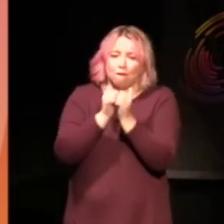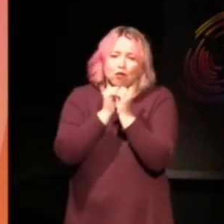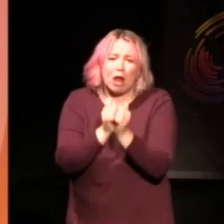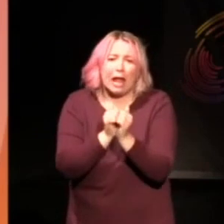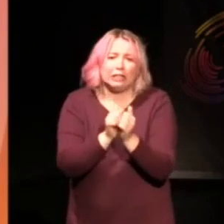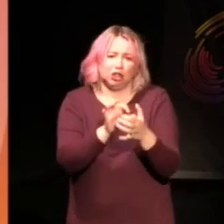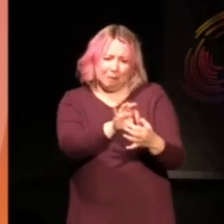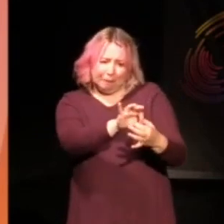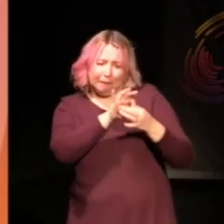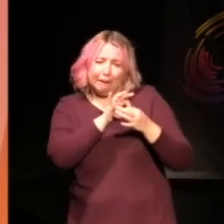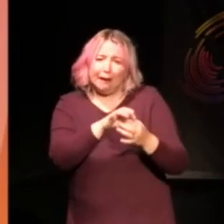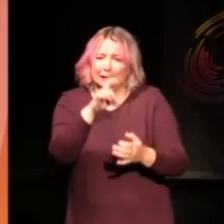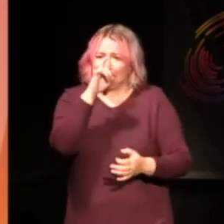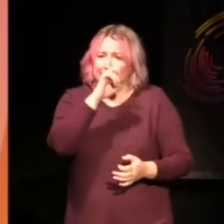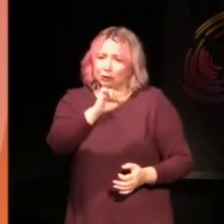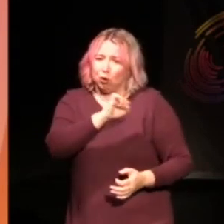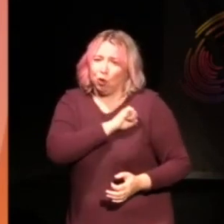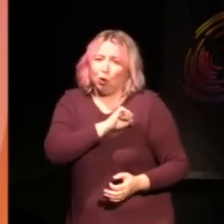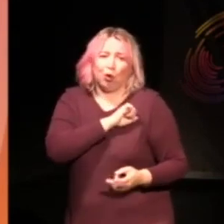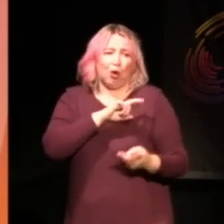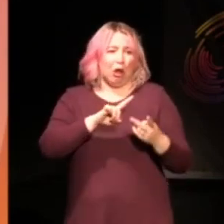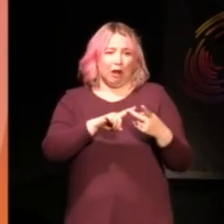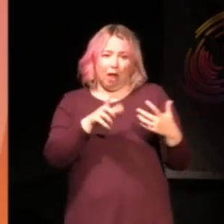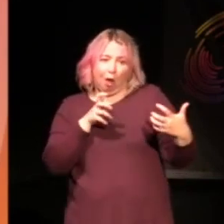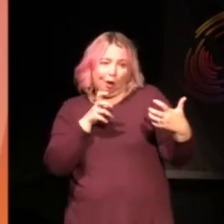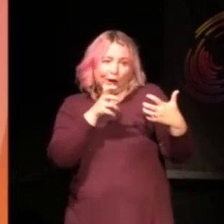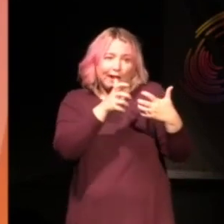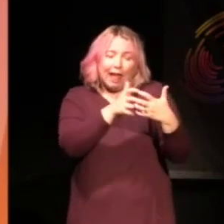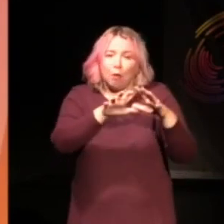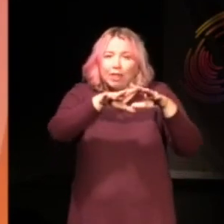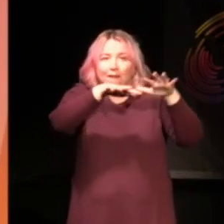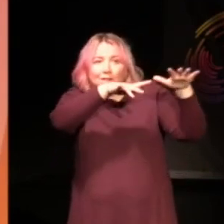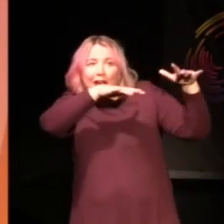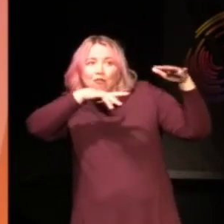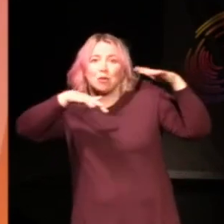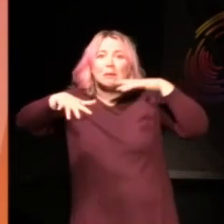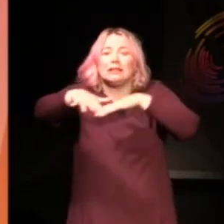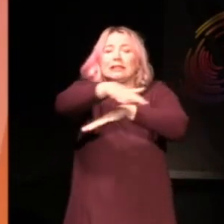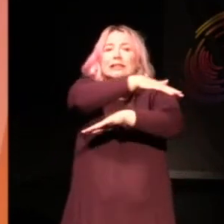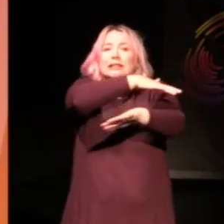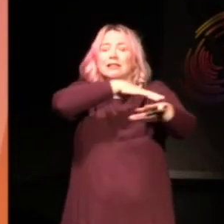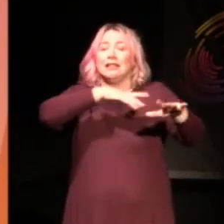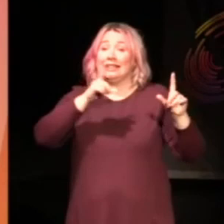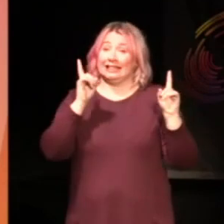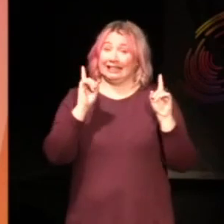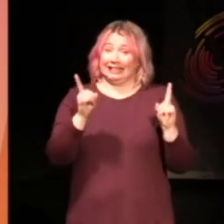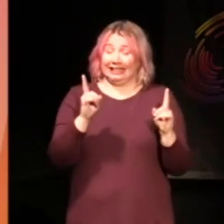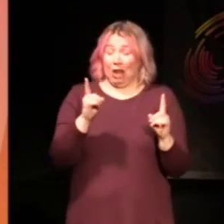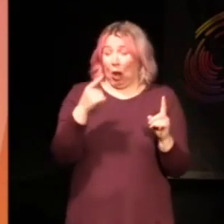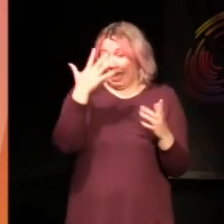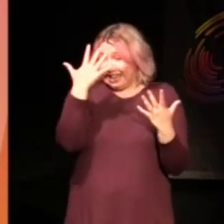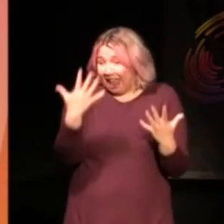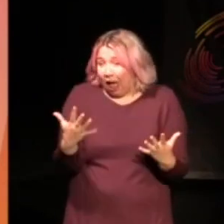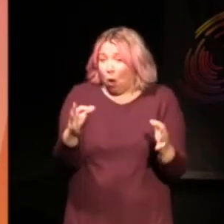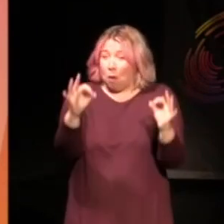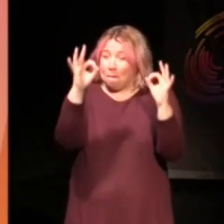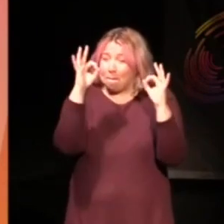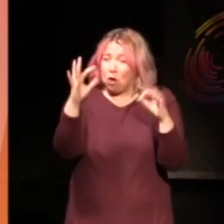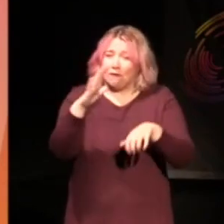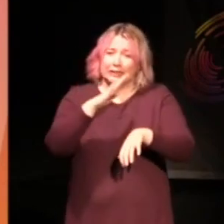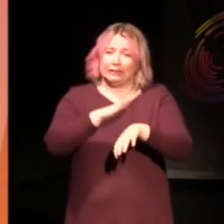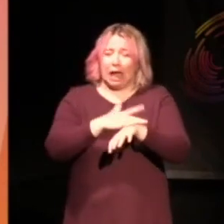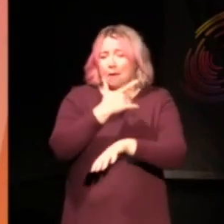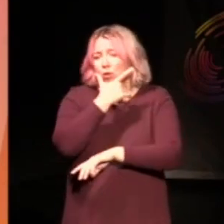like sisterhood, like our very connection with the environment, that really, really is the most important thing and hopefully will